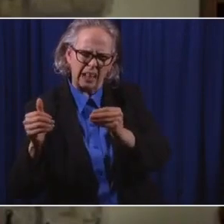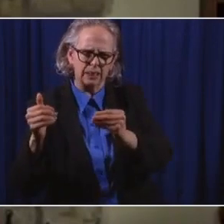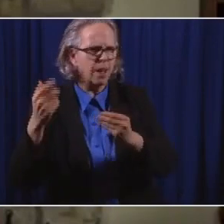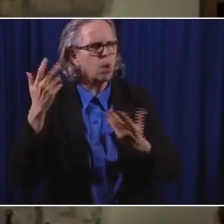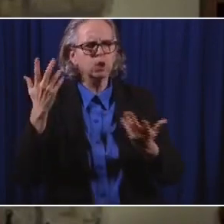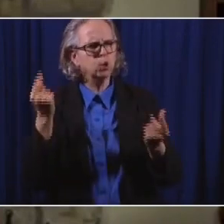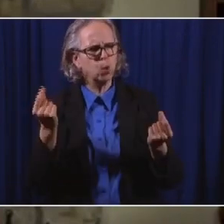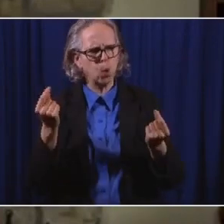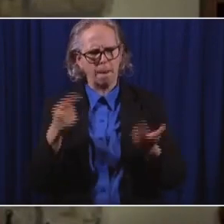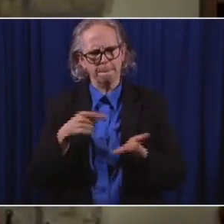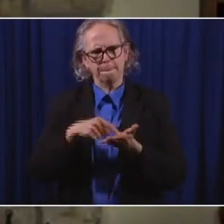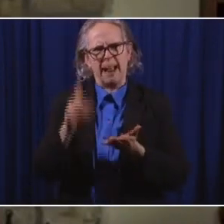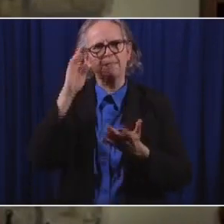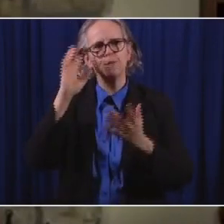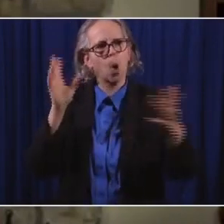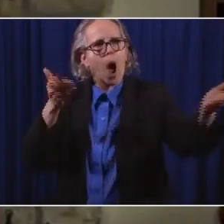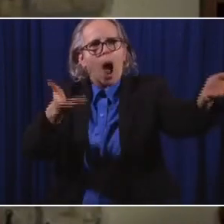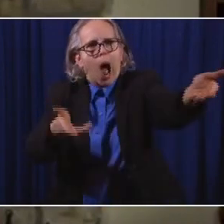learningohio.com,